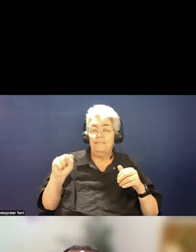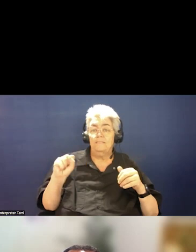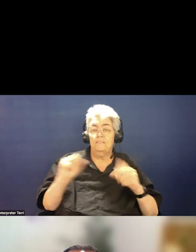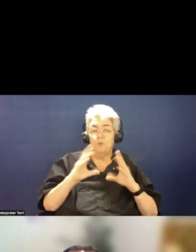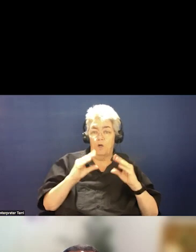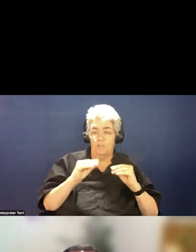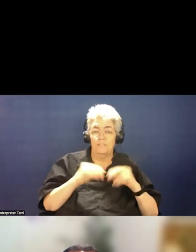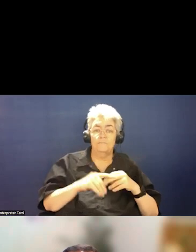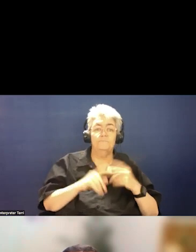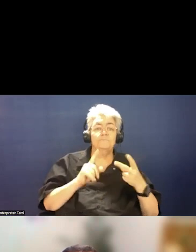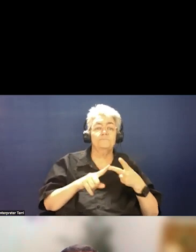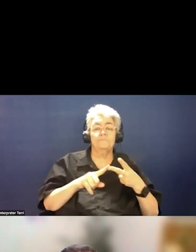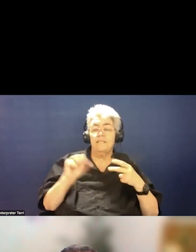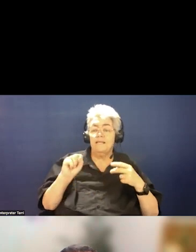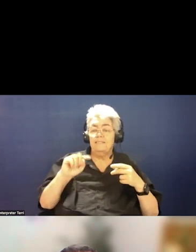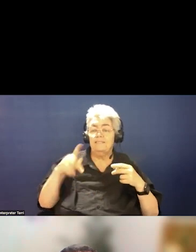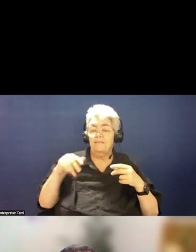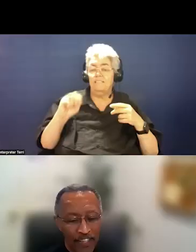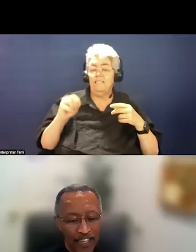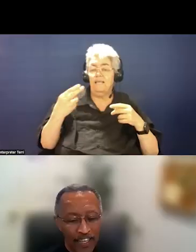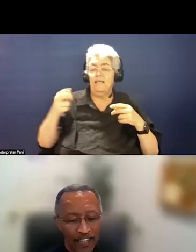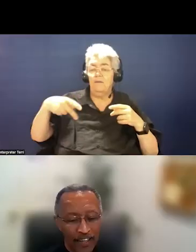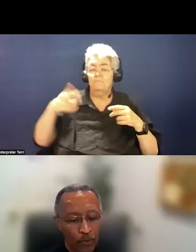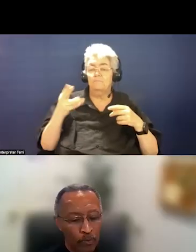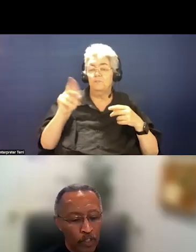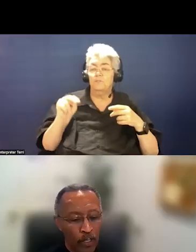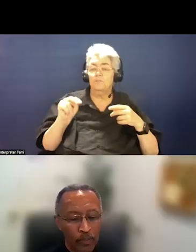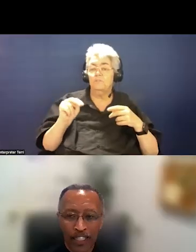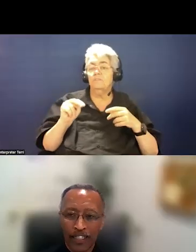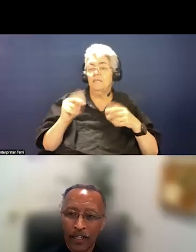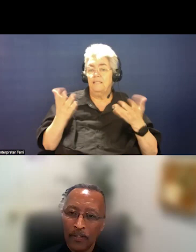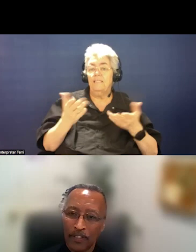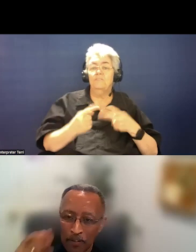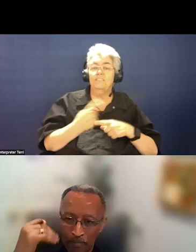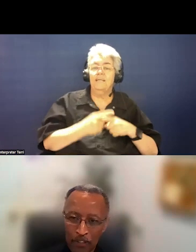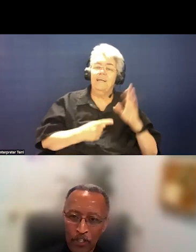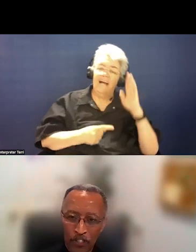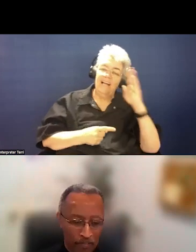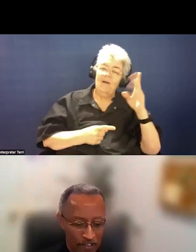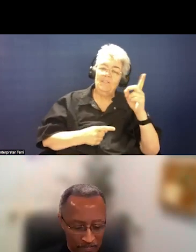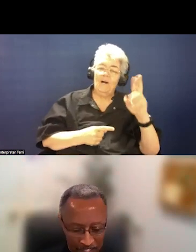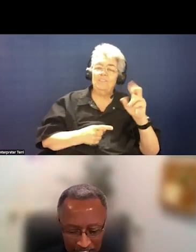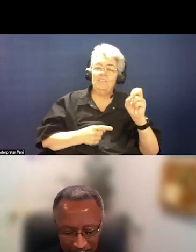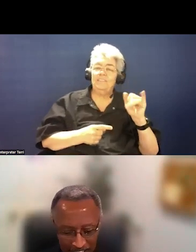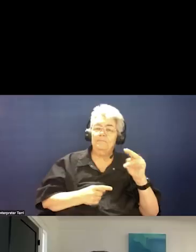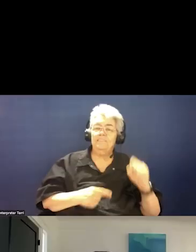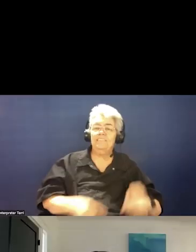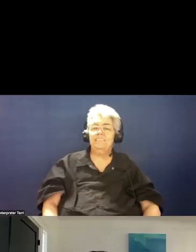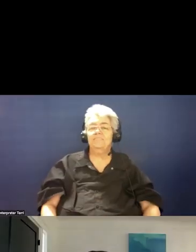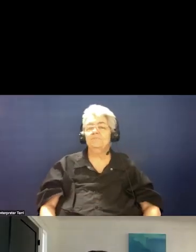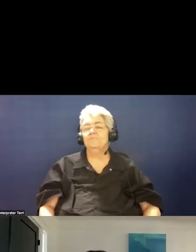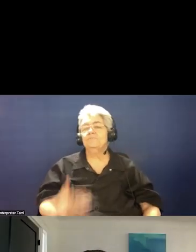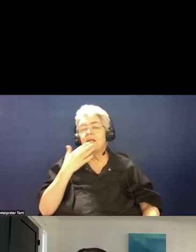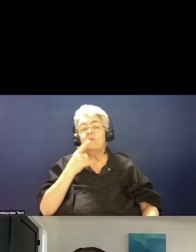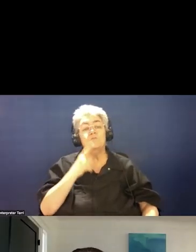we have Stephanie Hepburn with us today. Thanks, Dr. Sim. So to you, Stephanie. Thank you. So